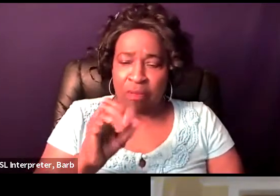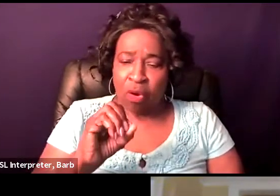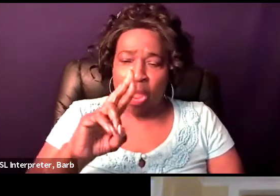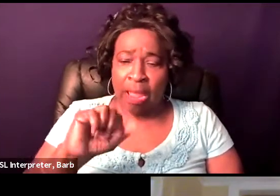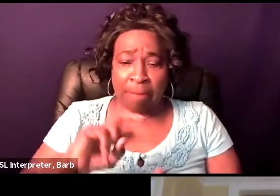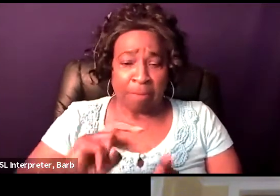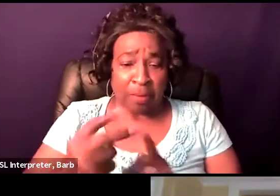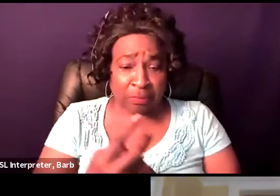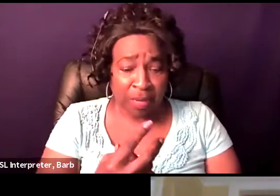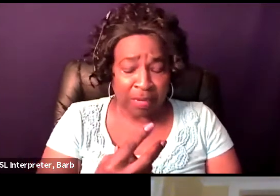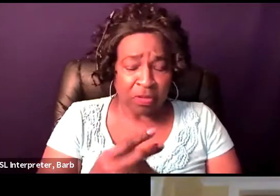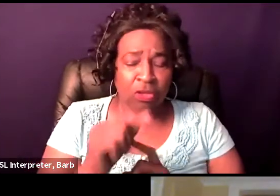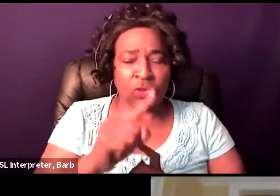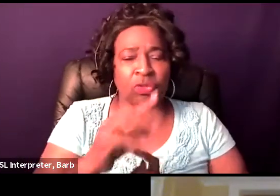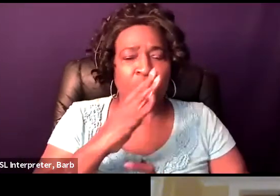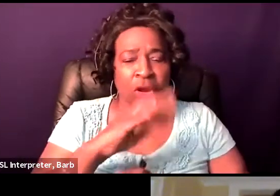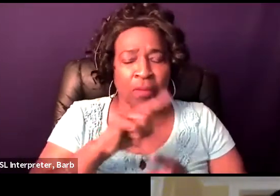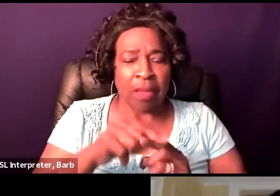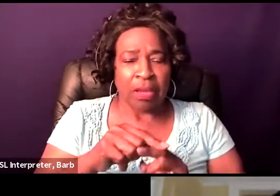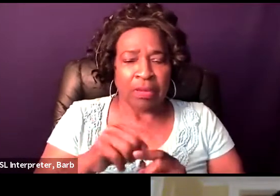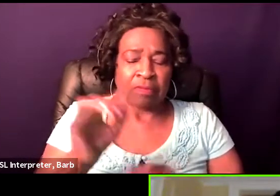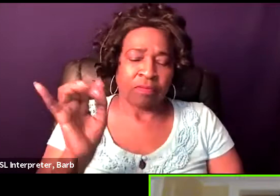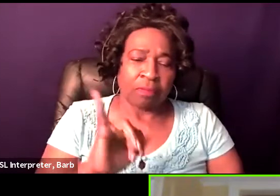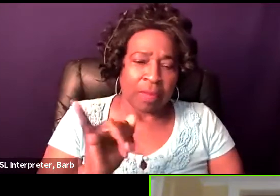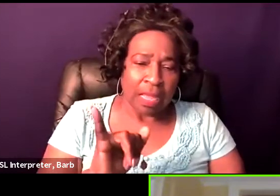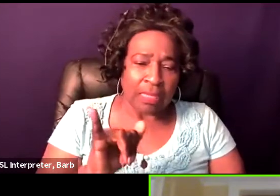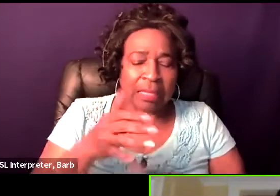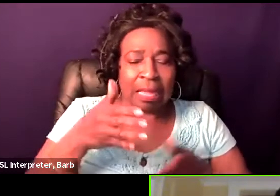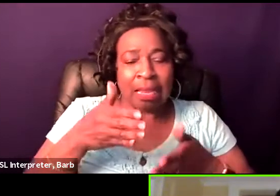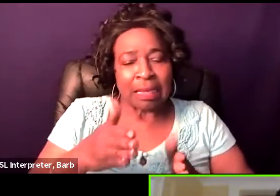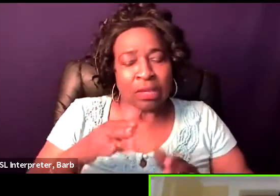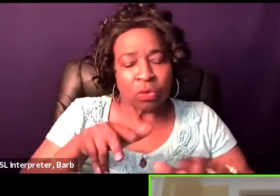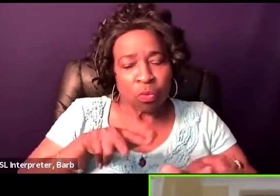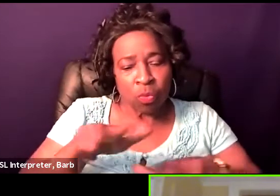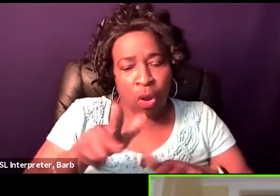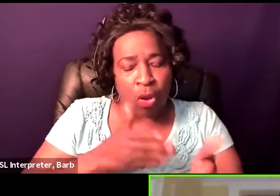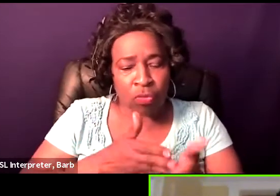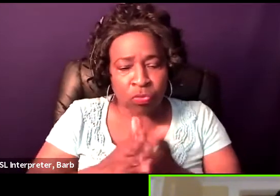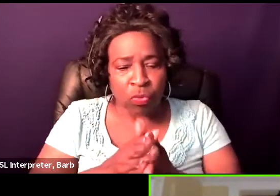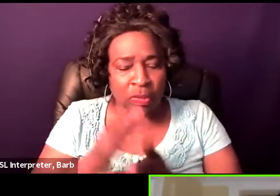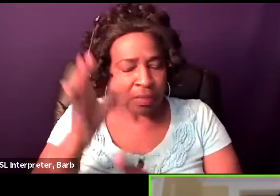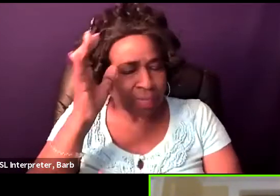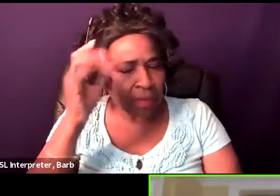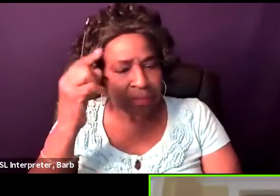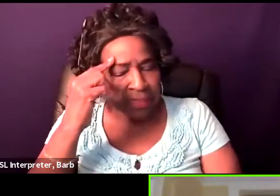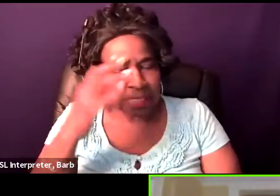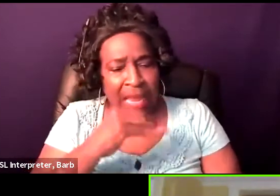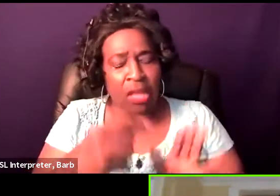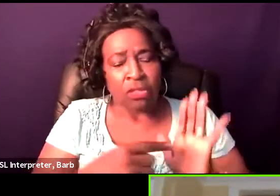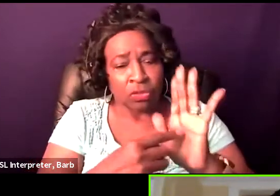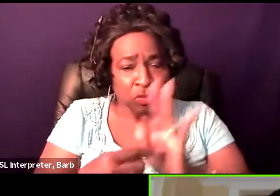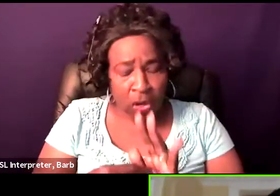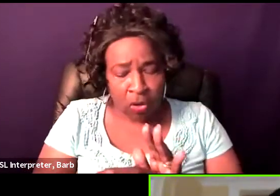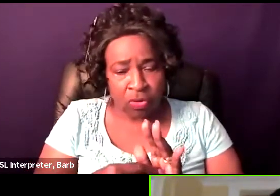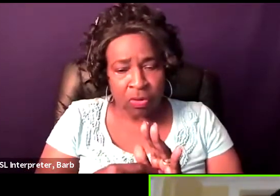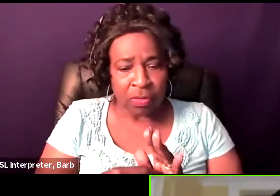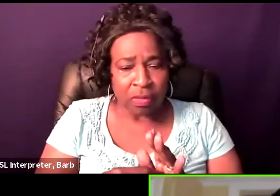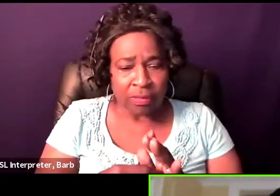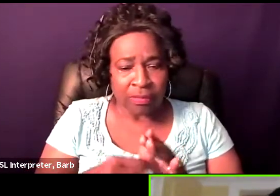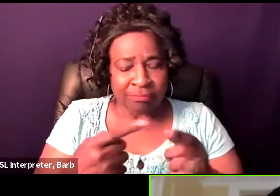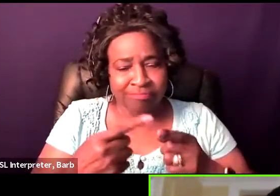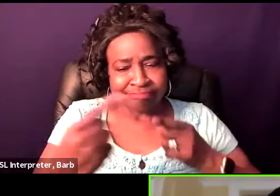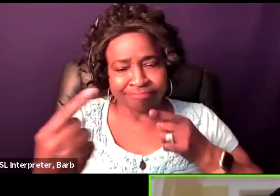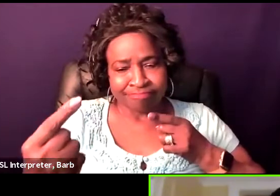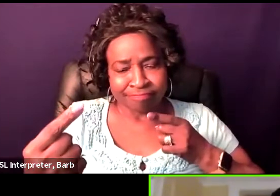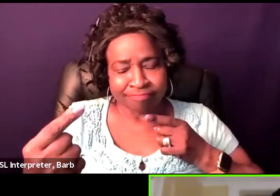but he spoke about it from like, okay, let's walk through your logic and show you that it's it's counterproductive. And it makes me